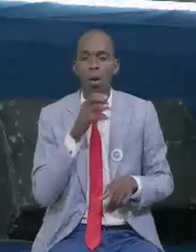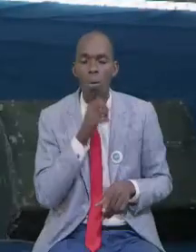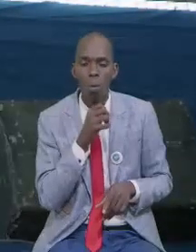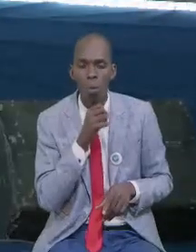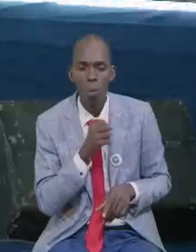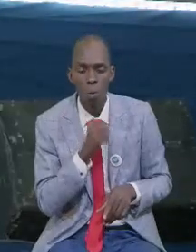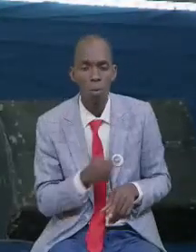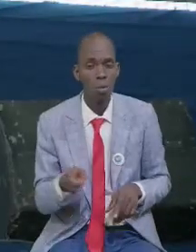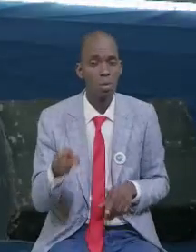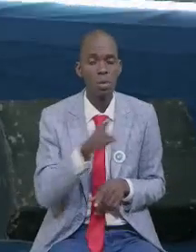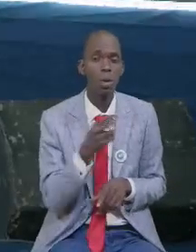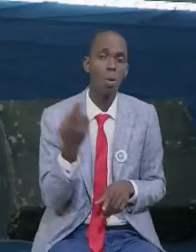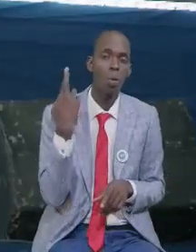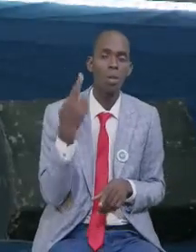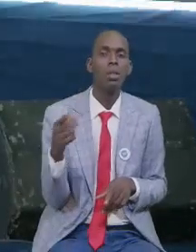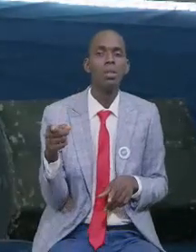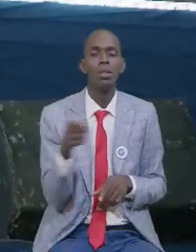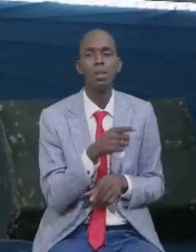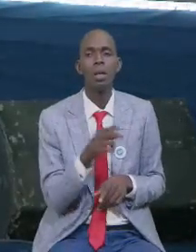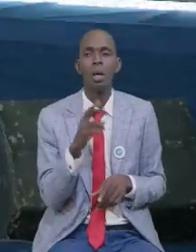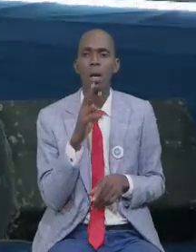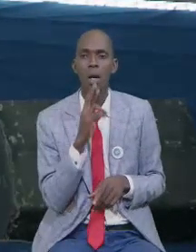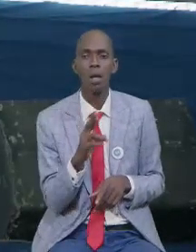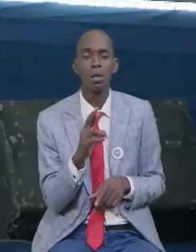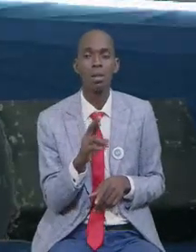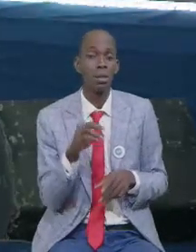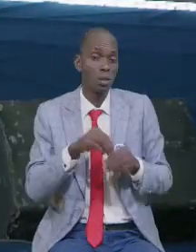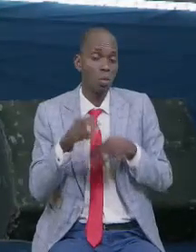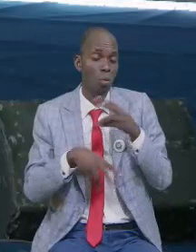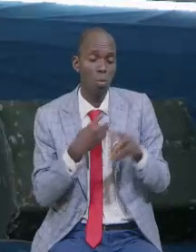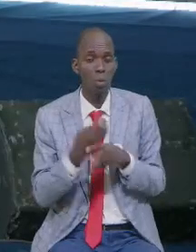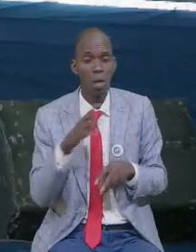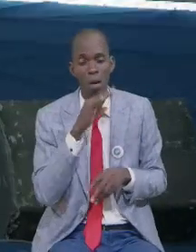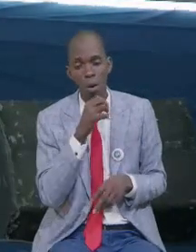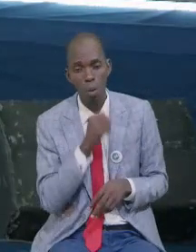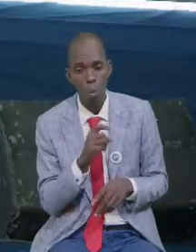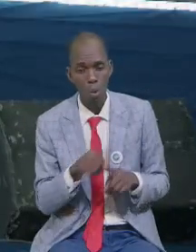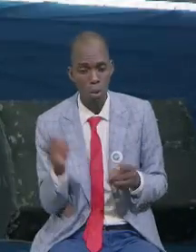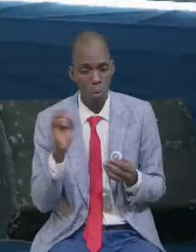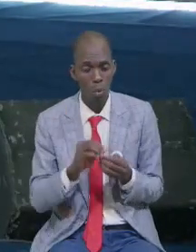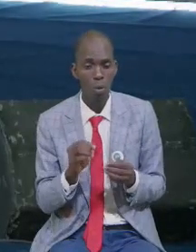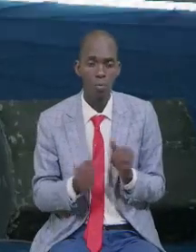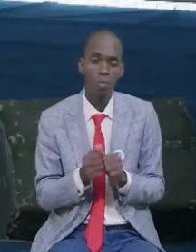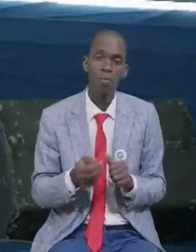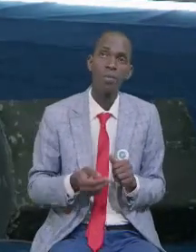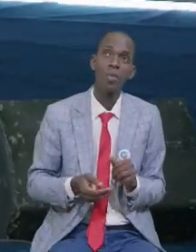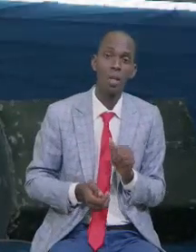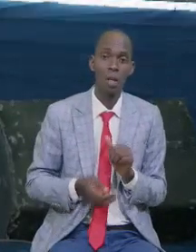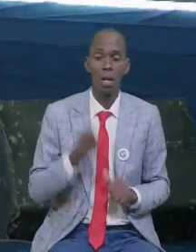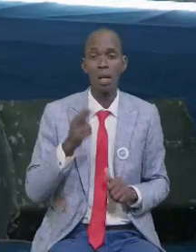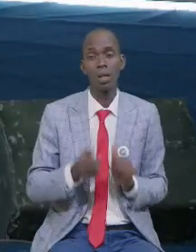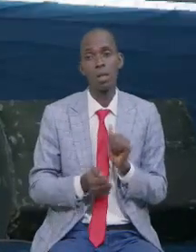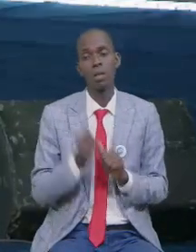older, they were becoming in the world, the higher you go, the cooler you'll